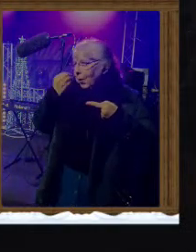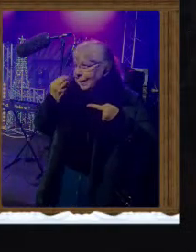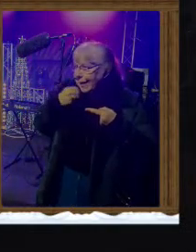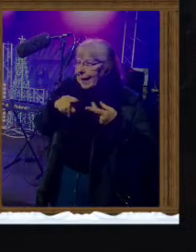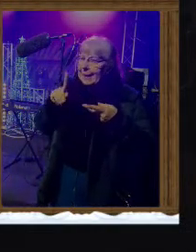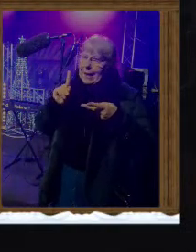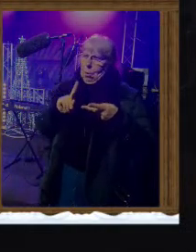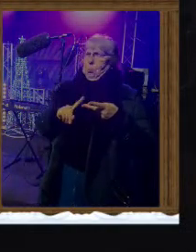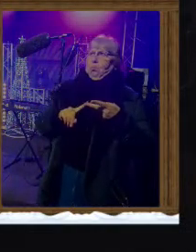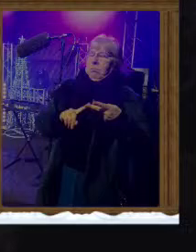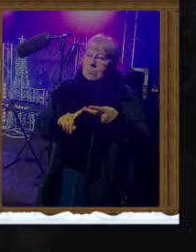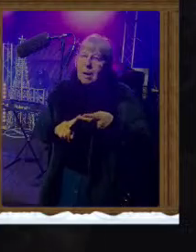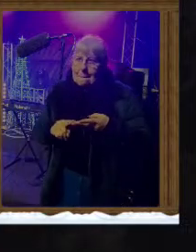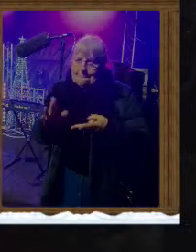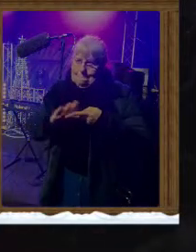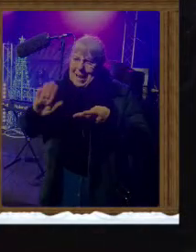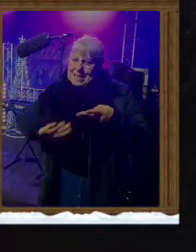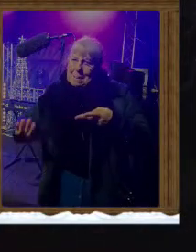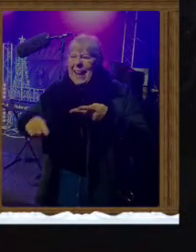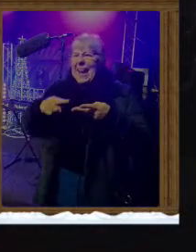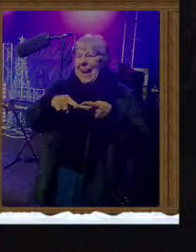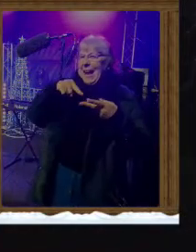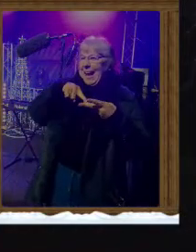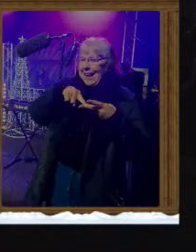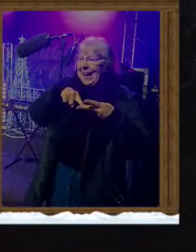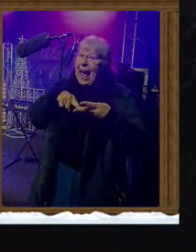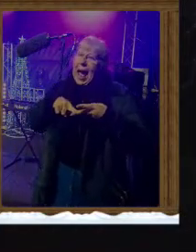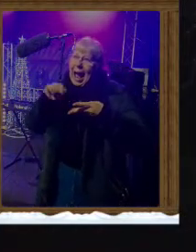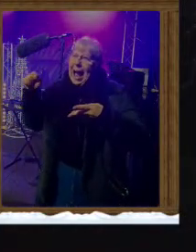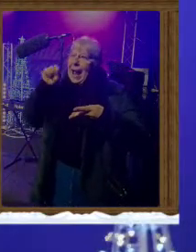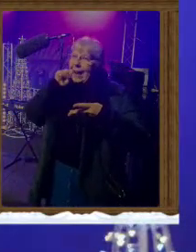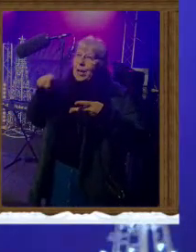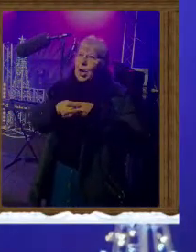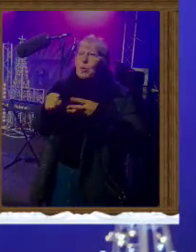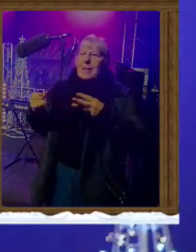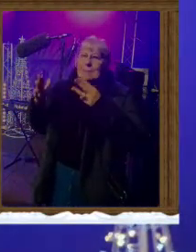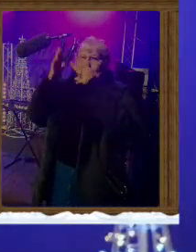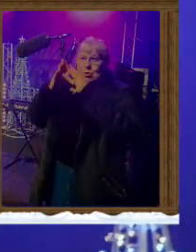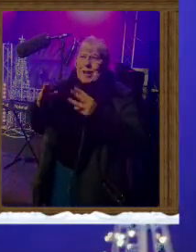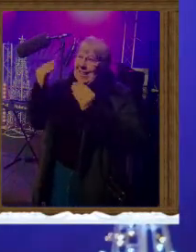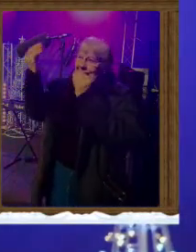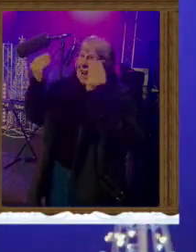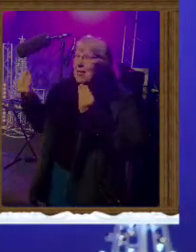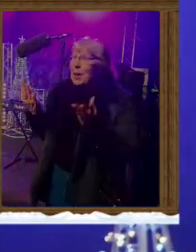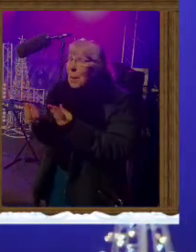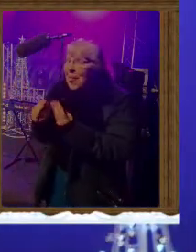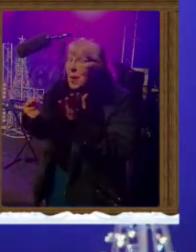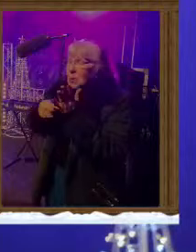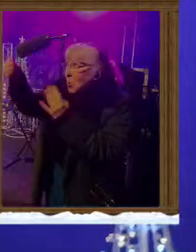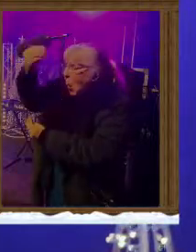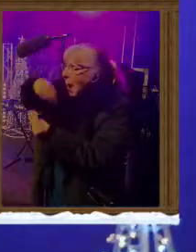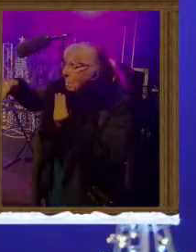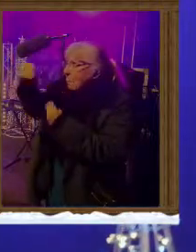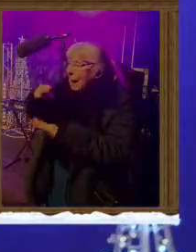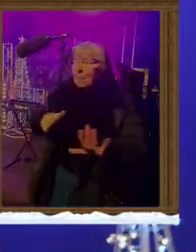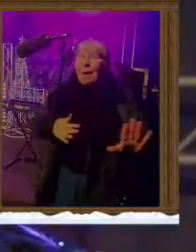I in mess that. Making, and even decorating your Christmas tree with toilet paper.